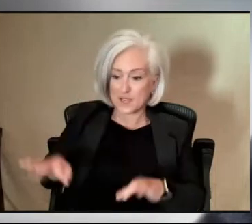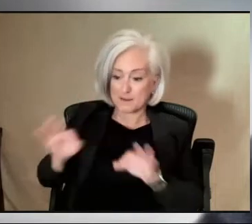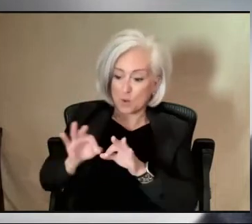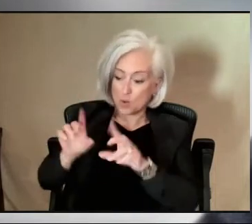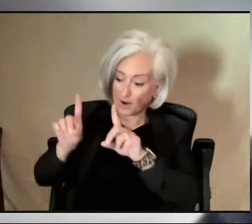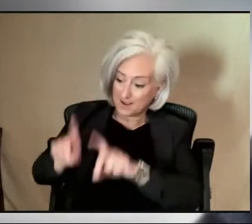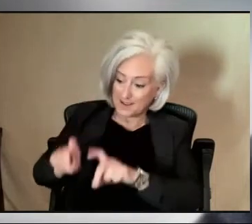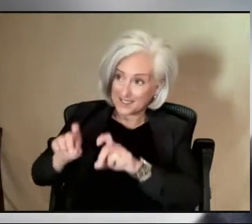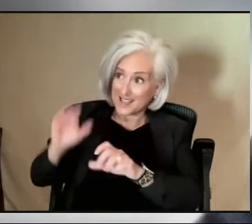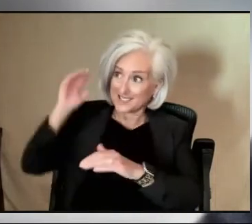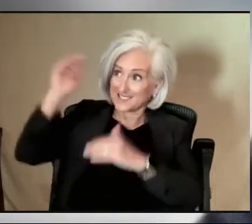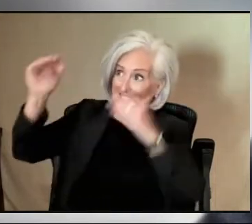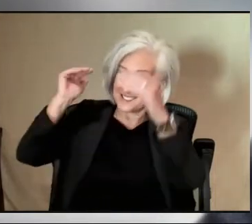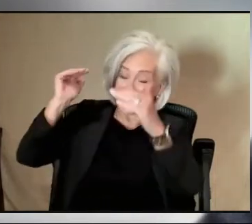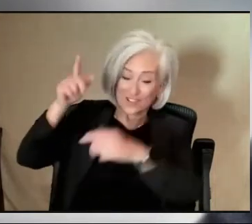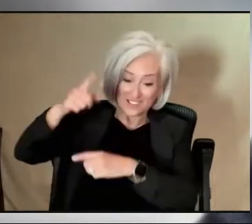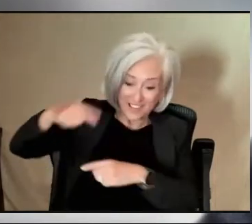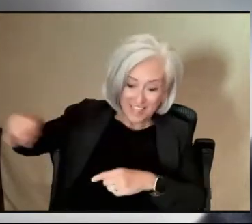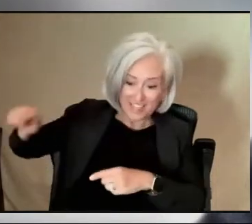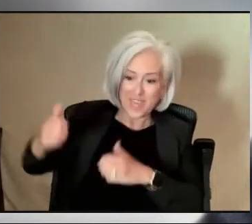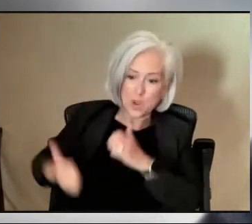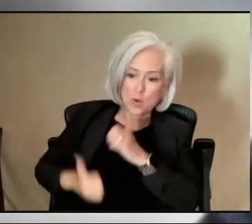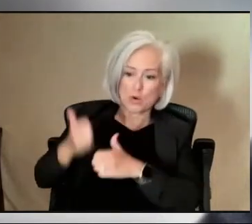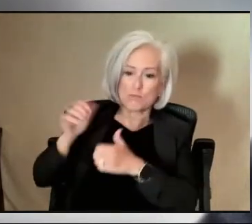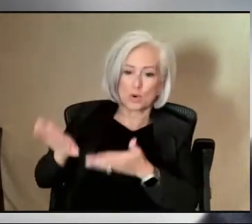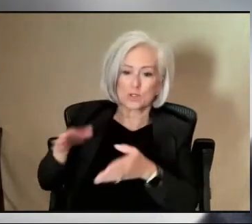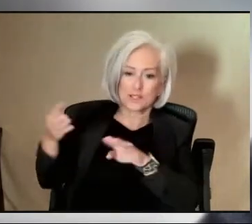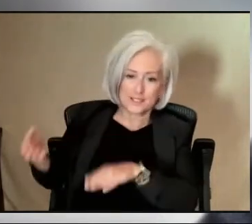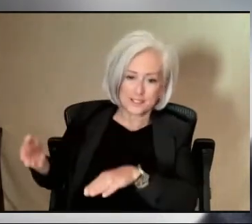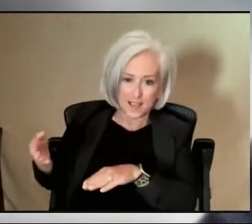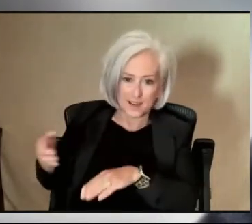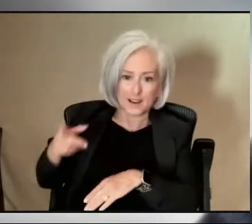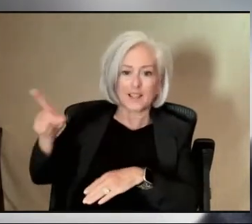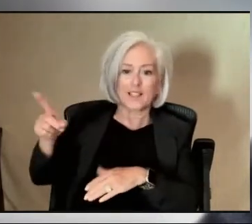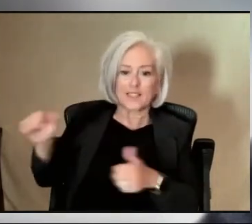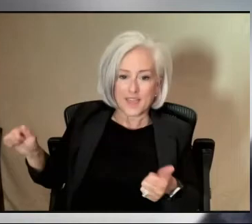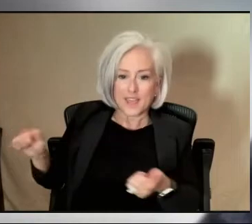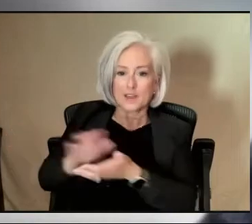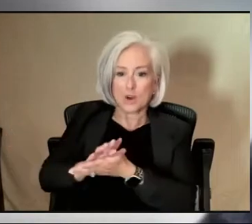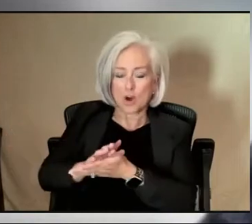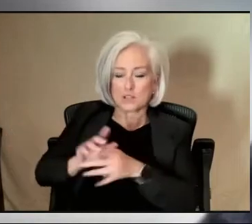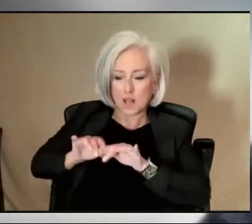were dying of this disease. They were the ones causing the surge demand on the medical system.